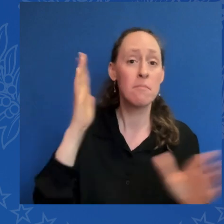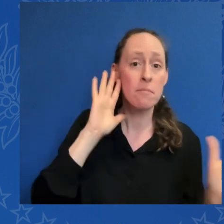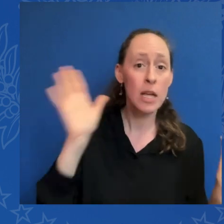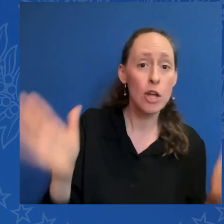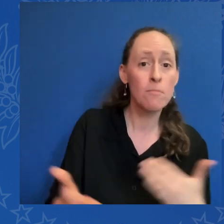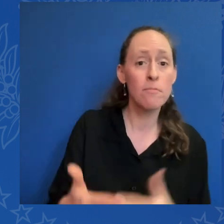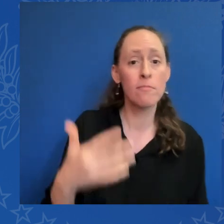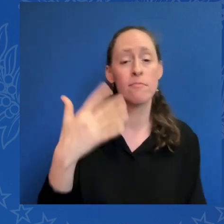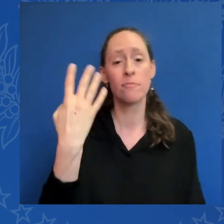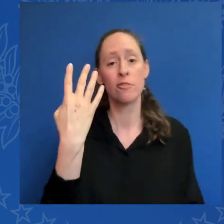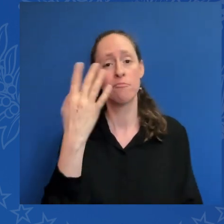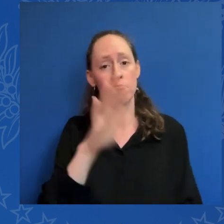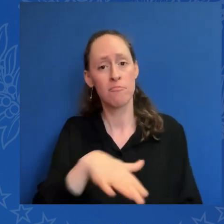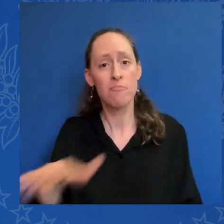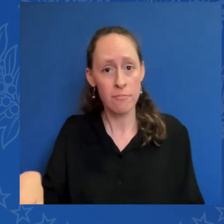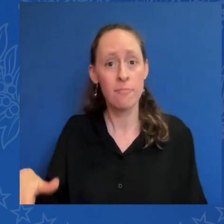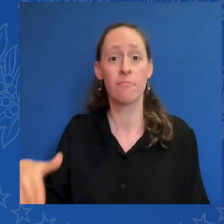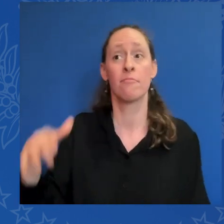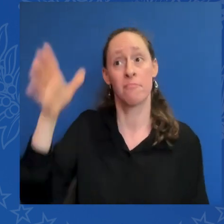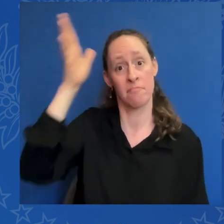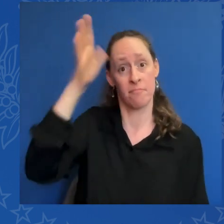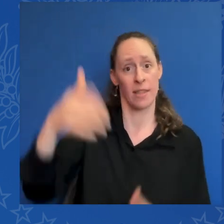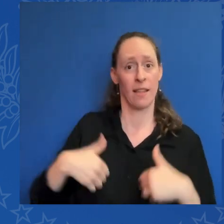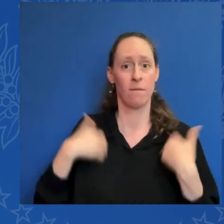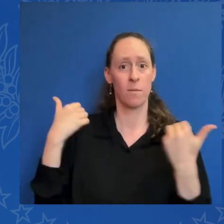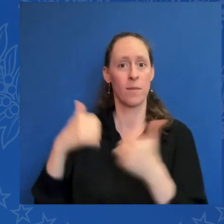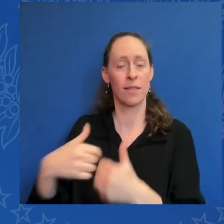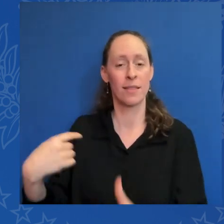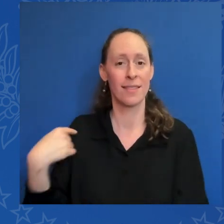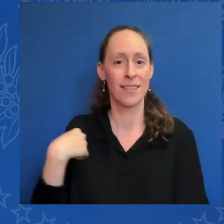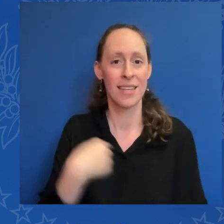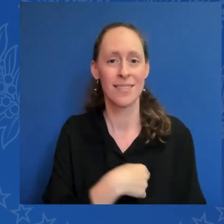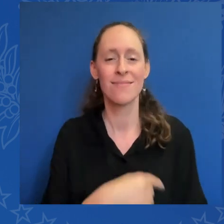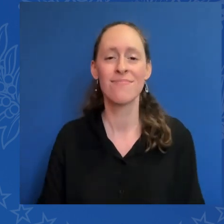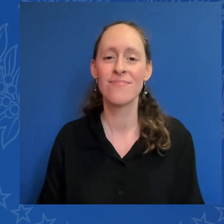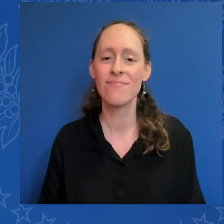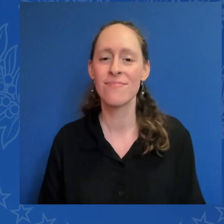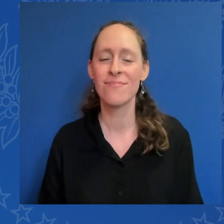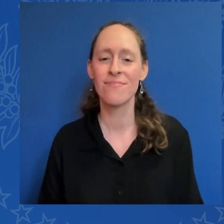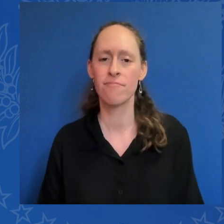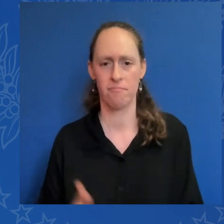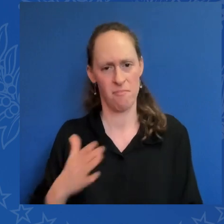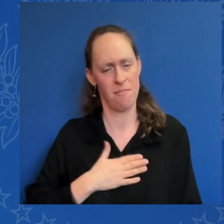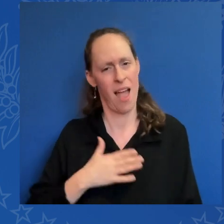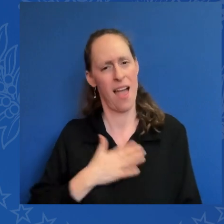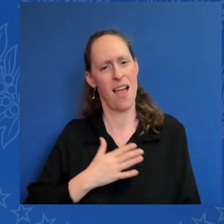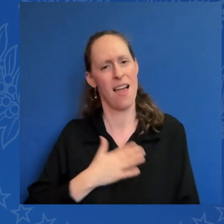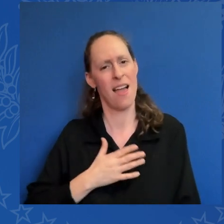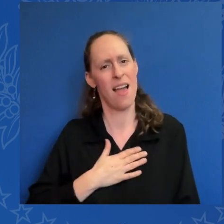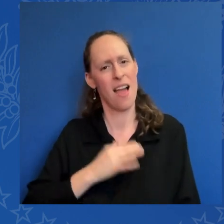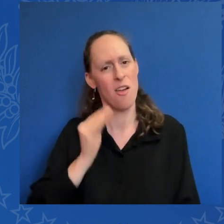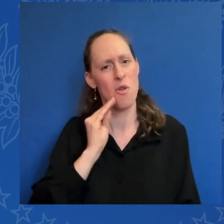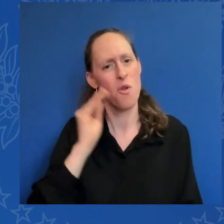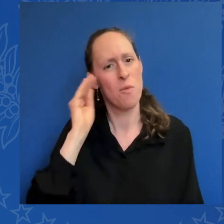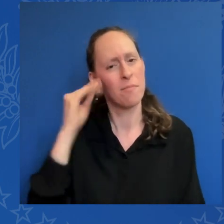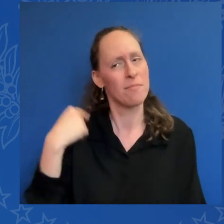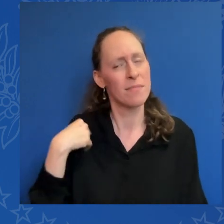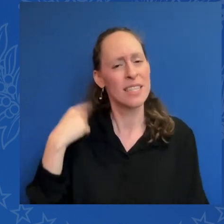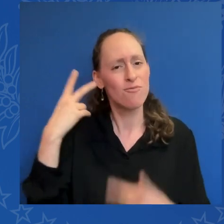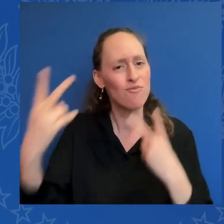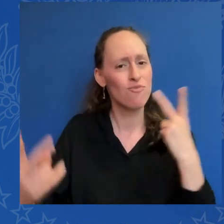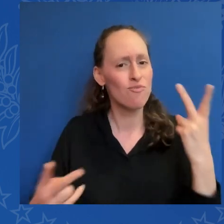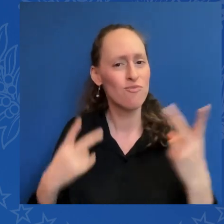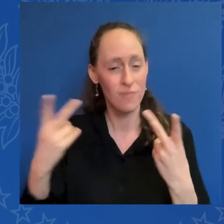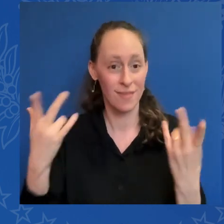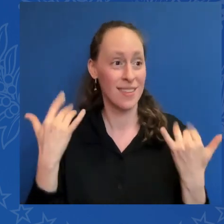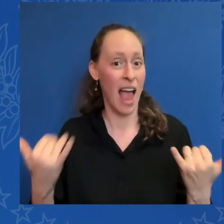And but it was home. I now look back and wonder how mom and dad did that, but